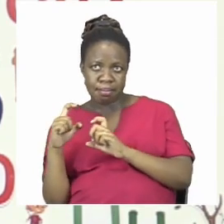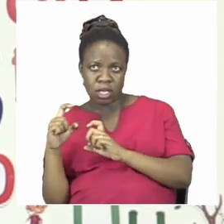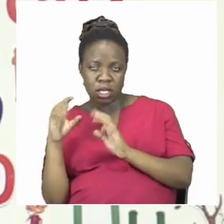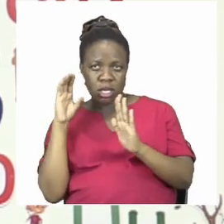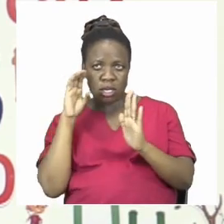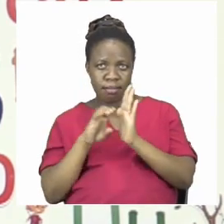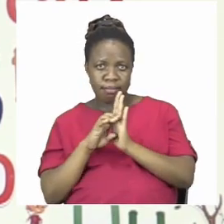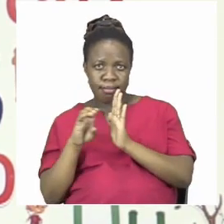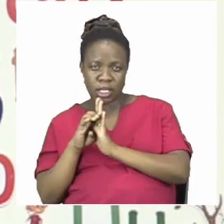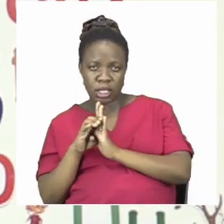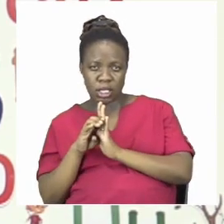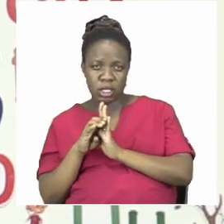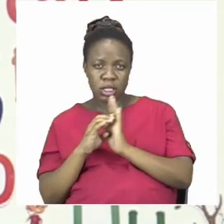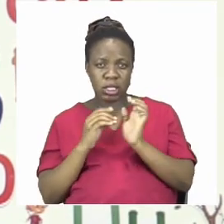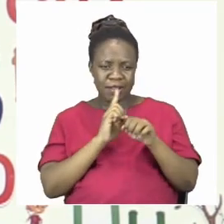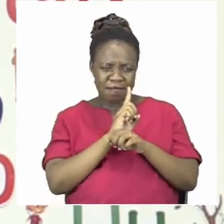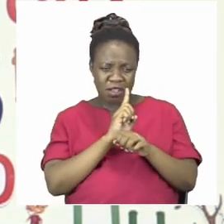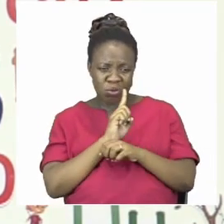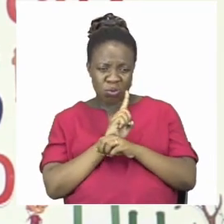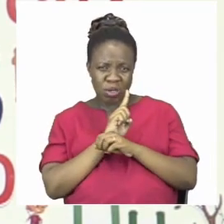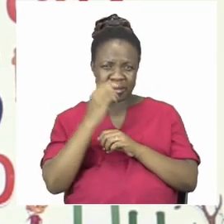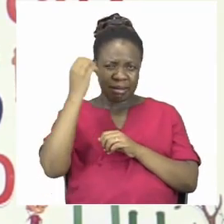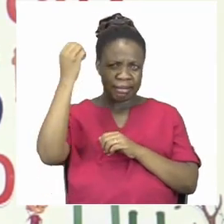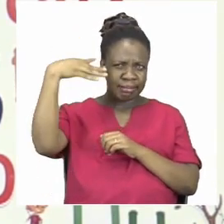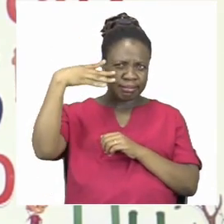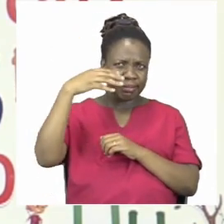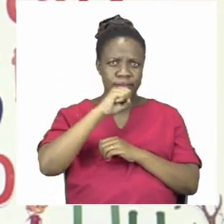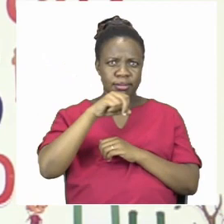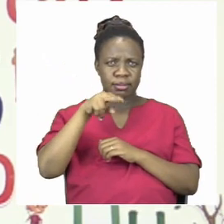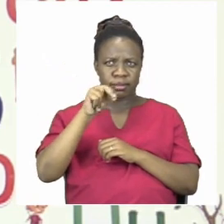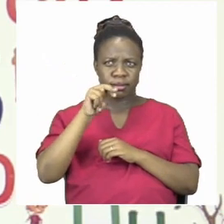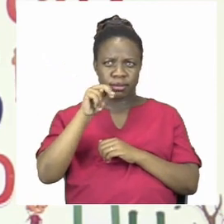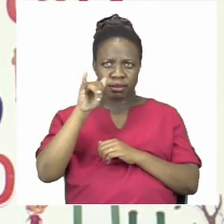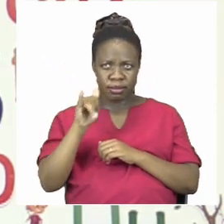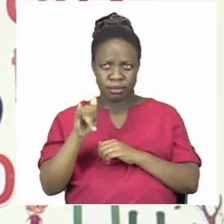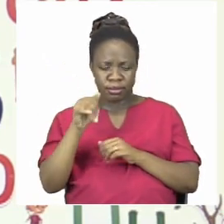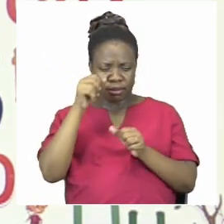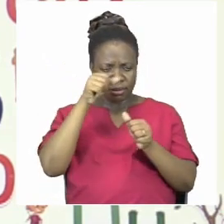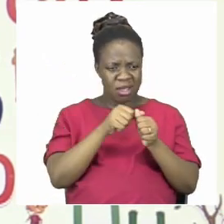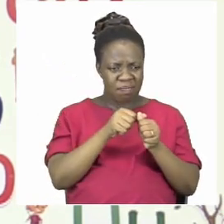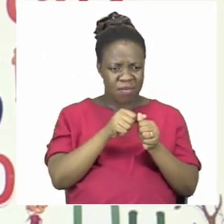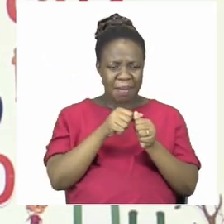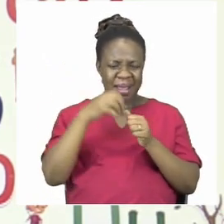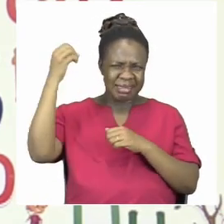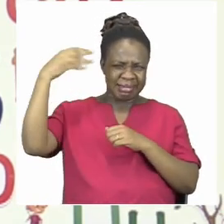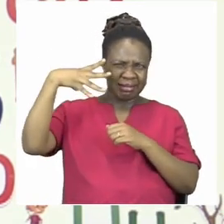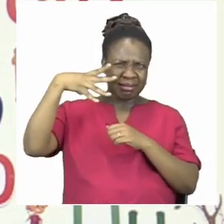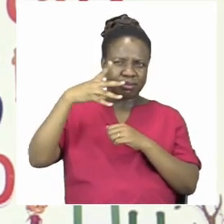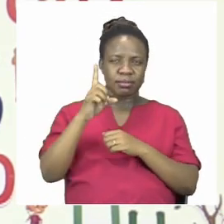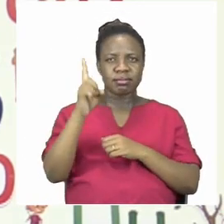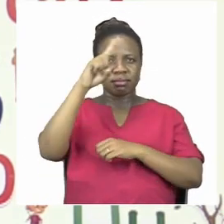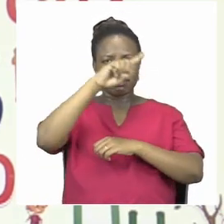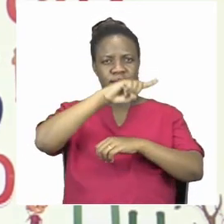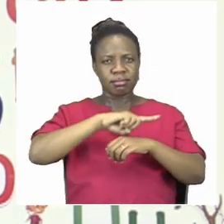for the sunny day. Right. Now do you remember for A we said we had 10 sunny days?